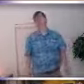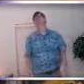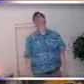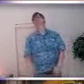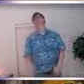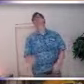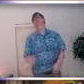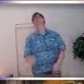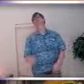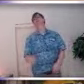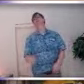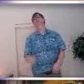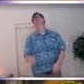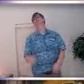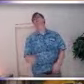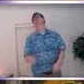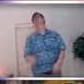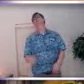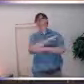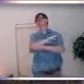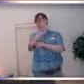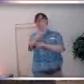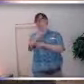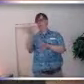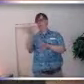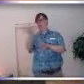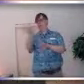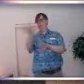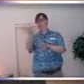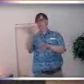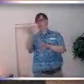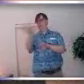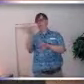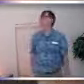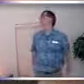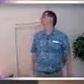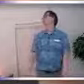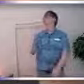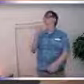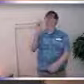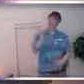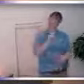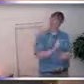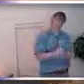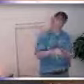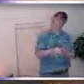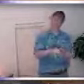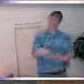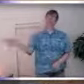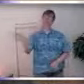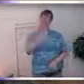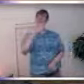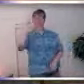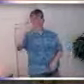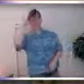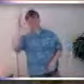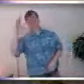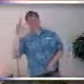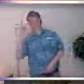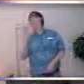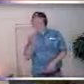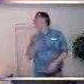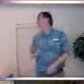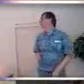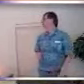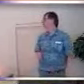energy, anything is possible. Now, one of the things that we know, in especially